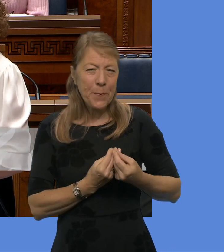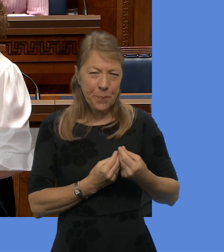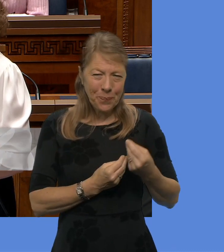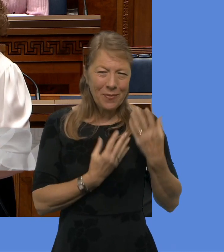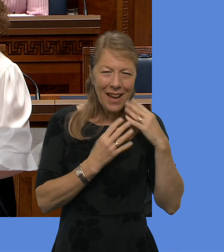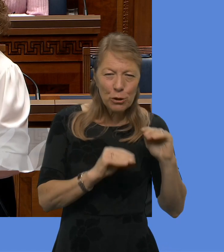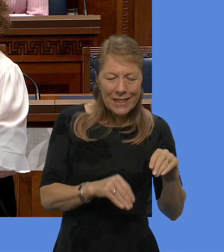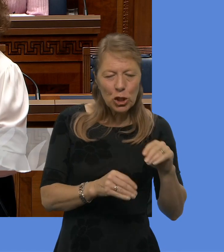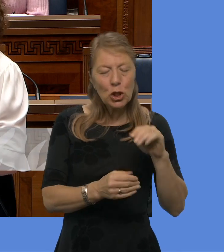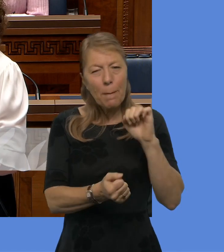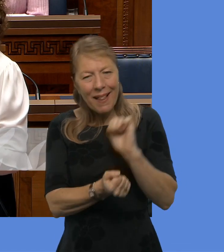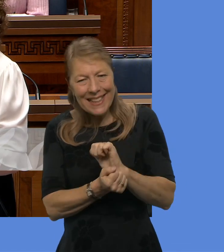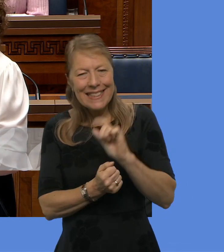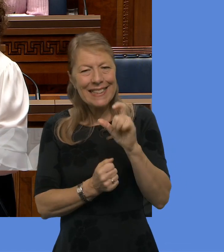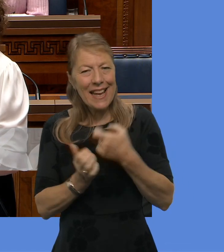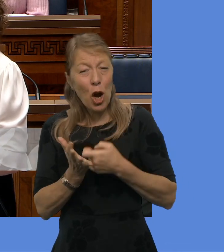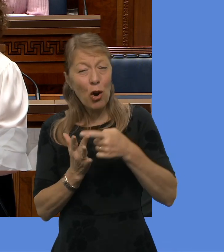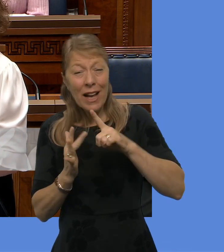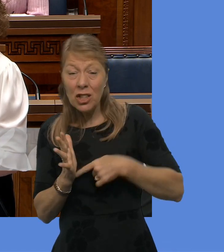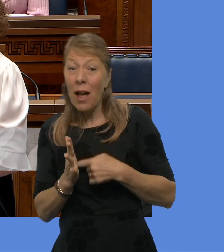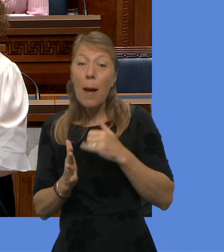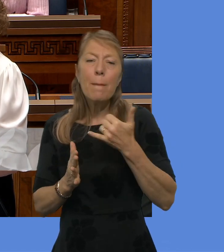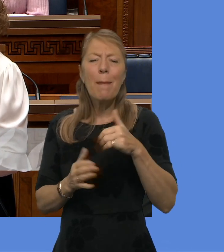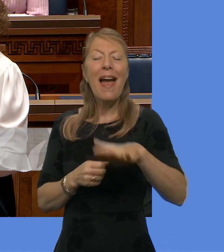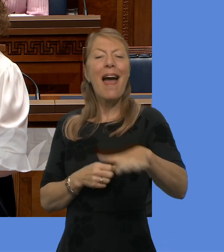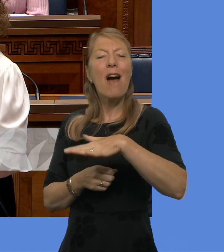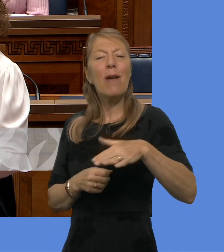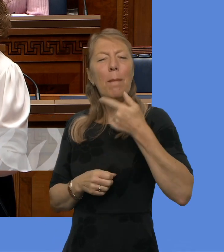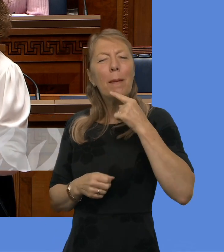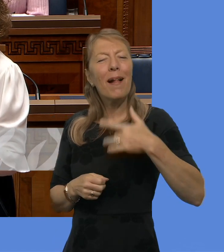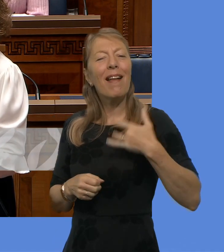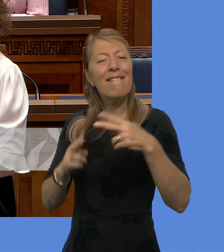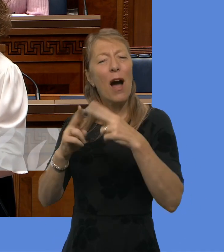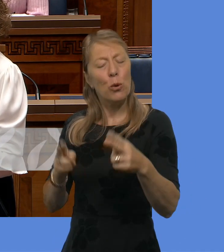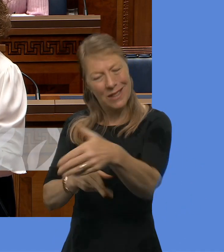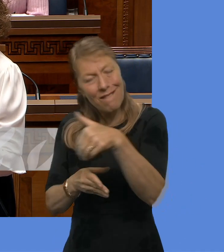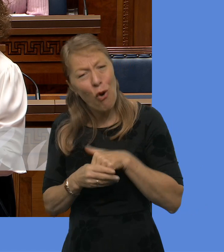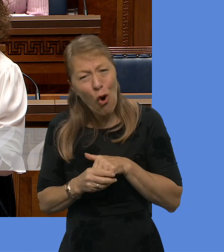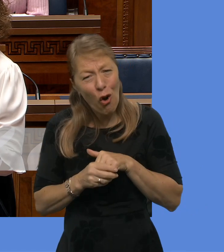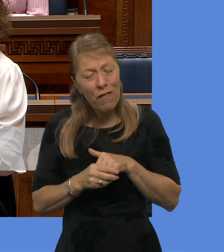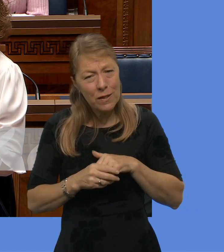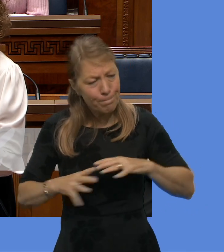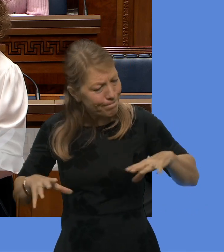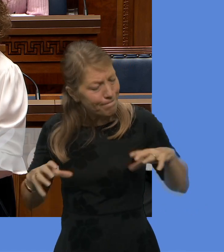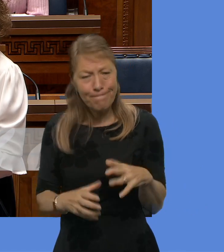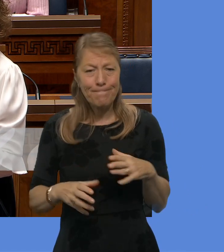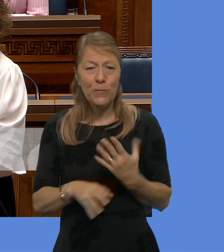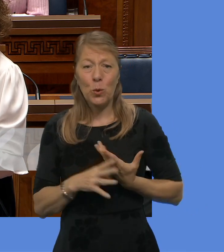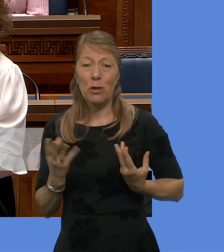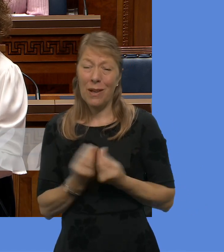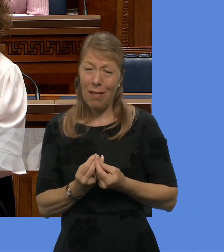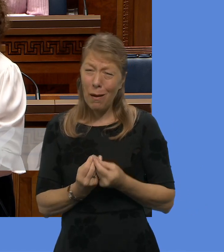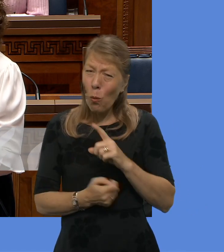CRJI and anyone else, including residents, is needed, because these attacks on the community,